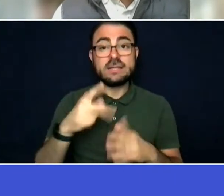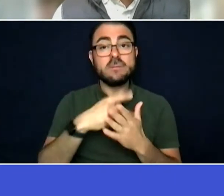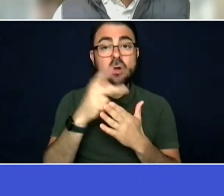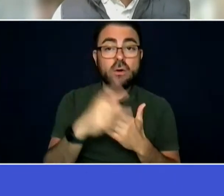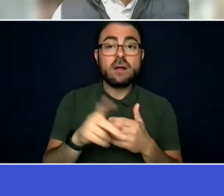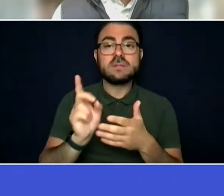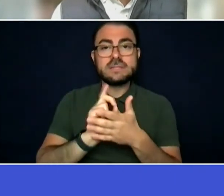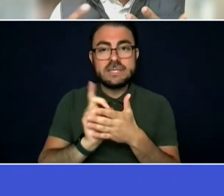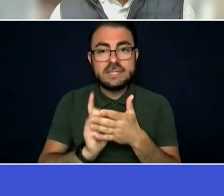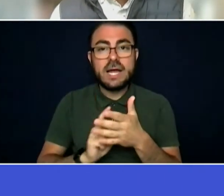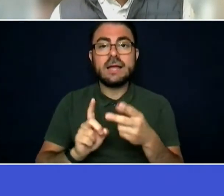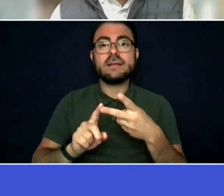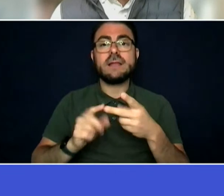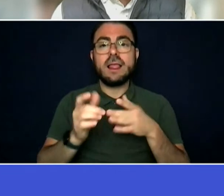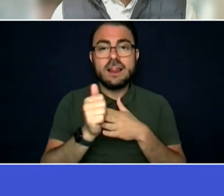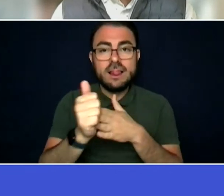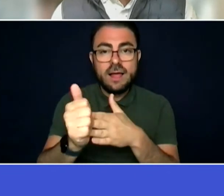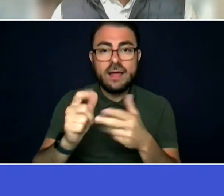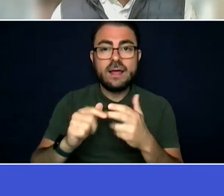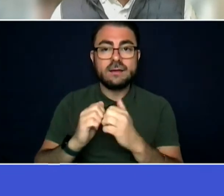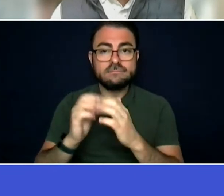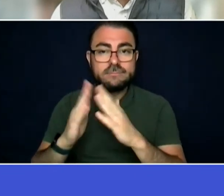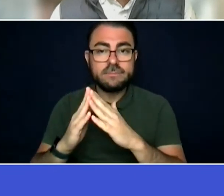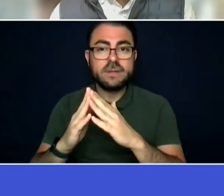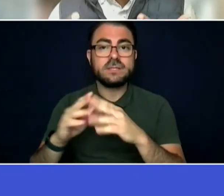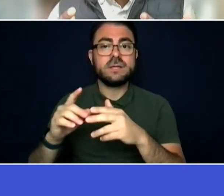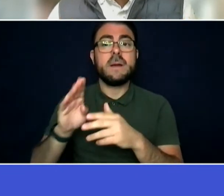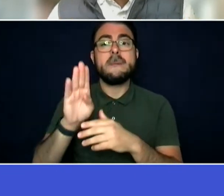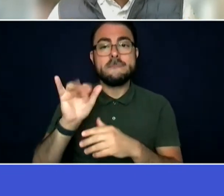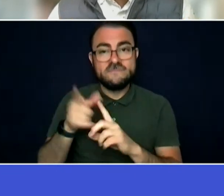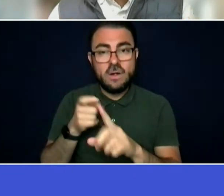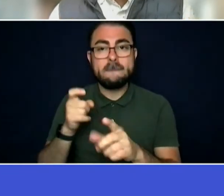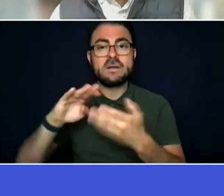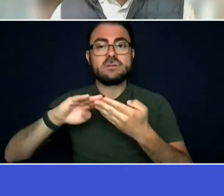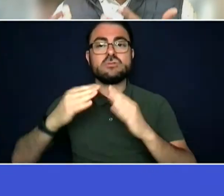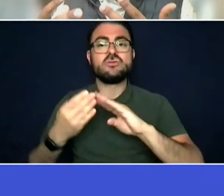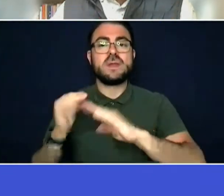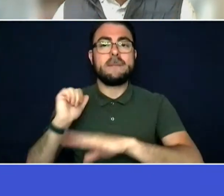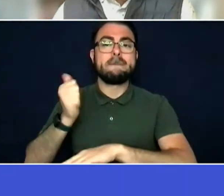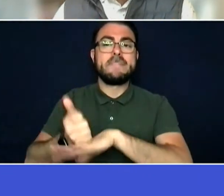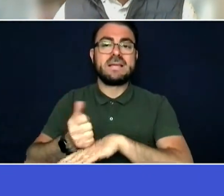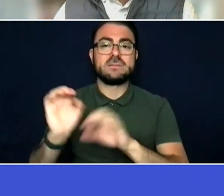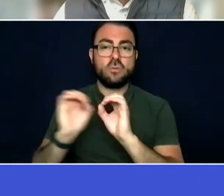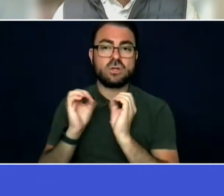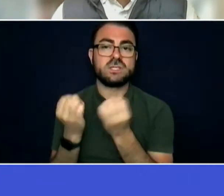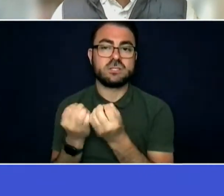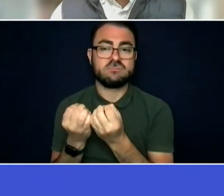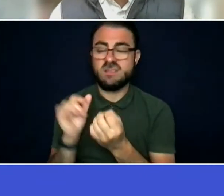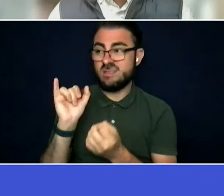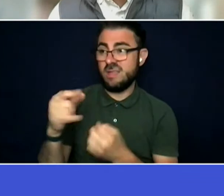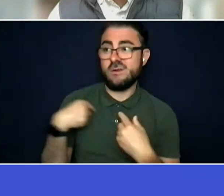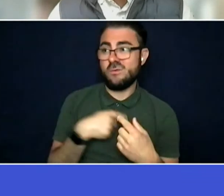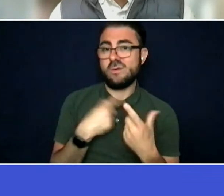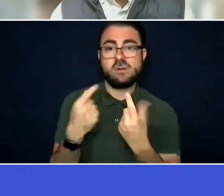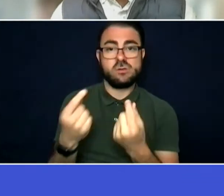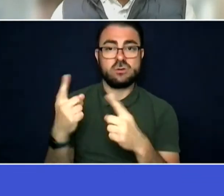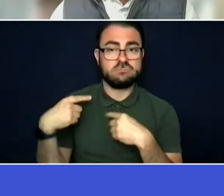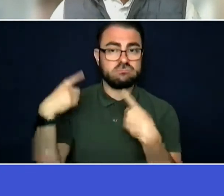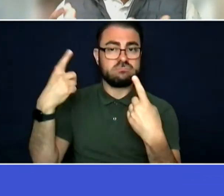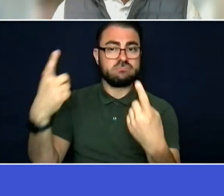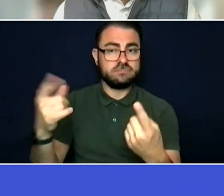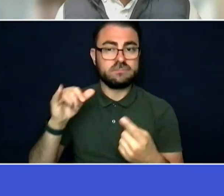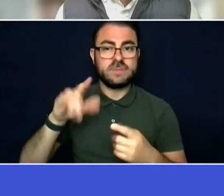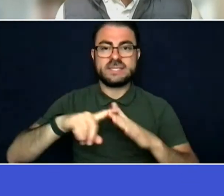and implemented by community-based organizations. So that is what we've historically done, and that's the start of each of the